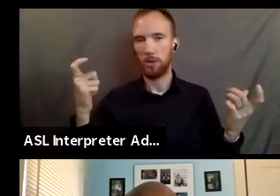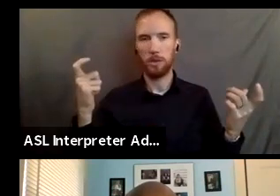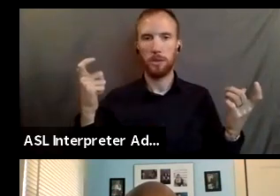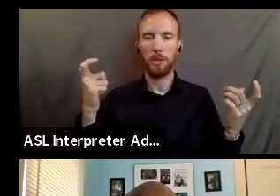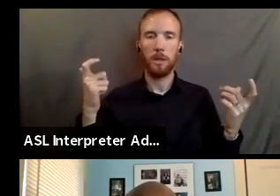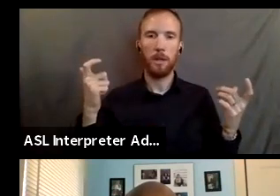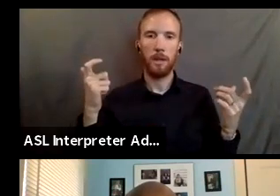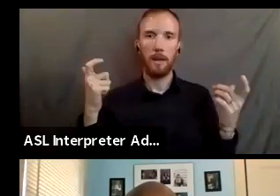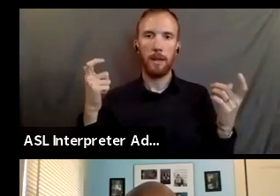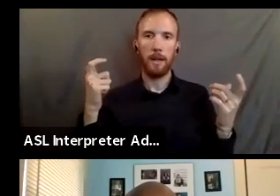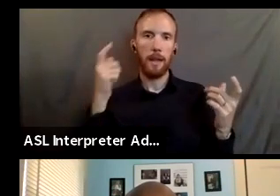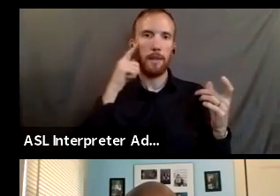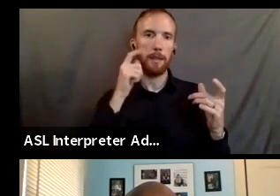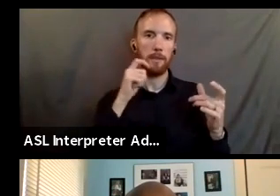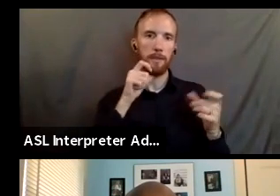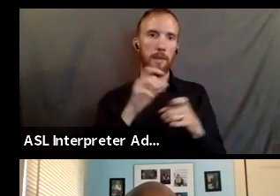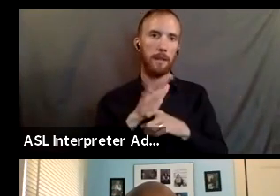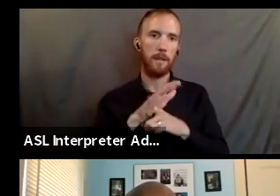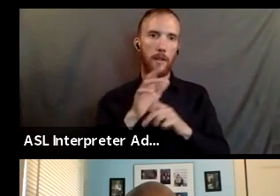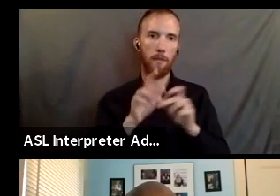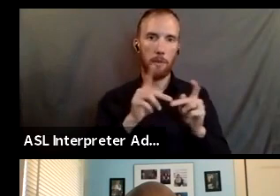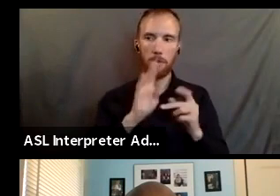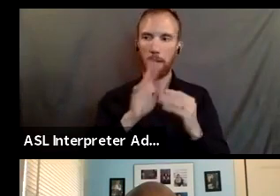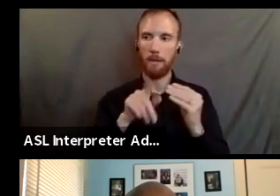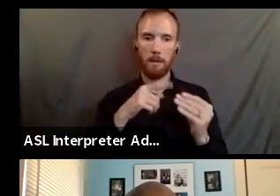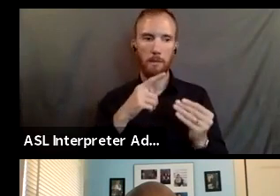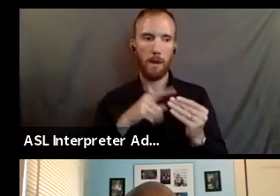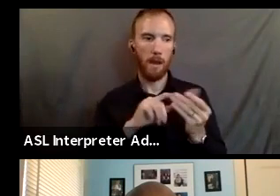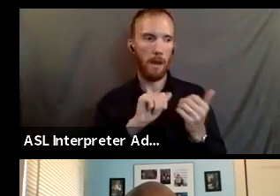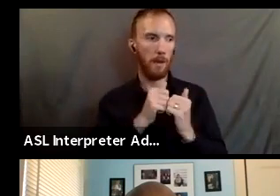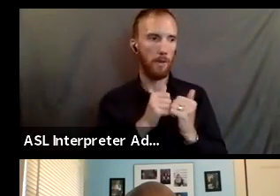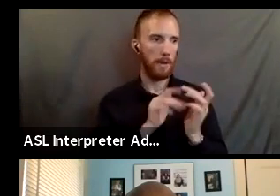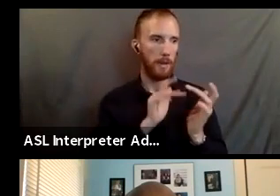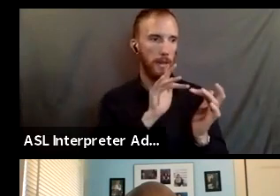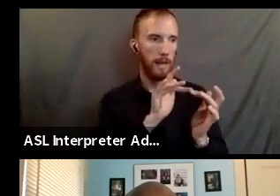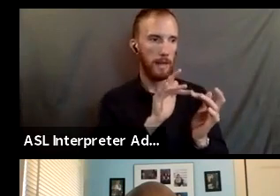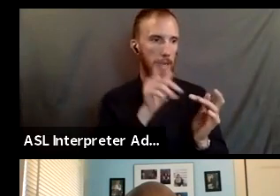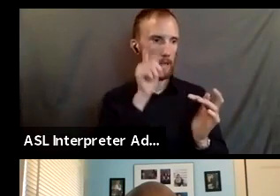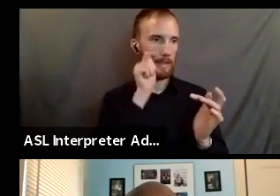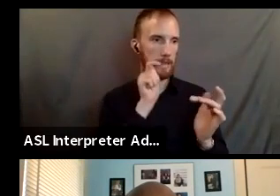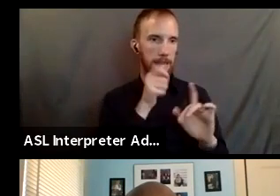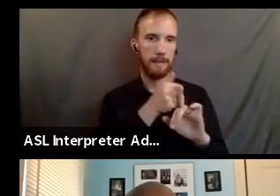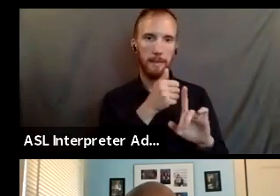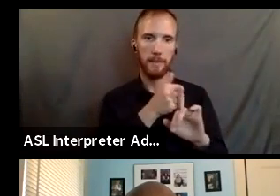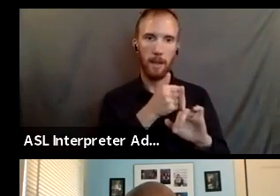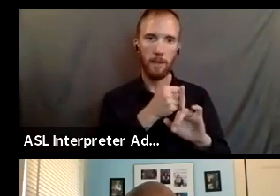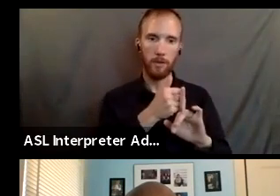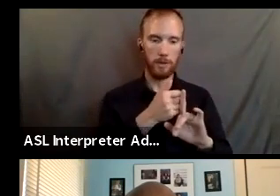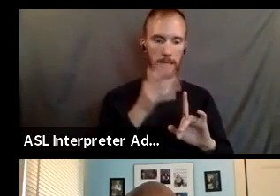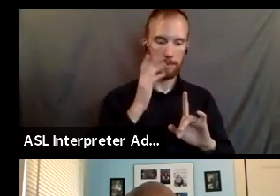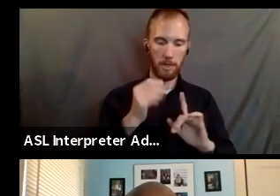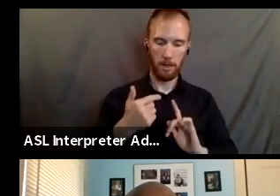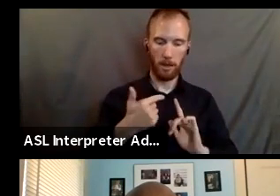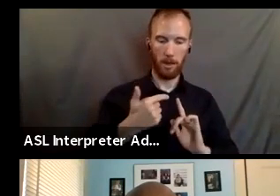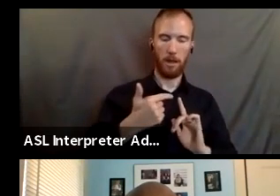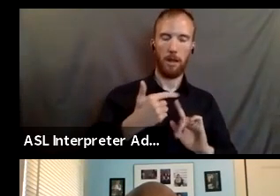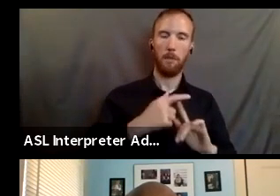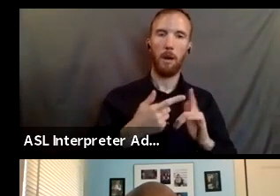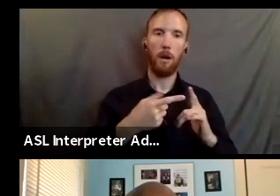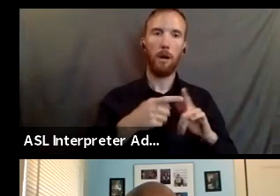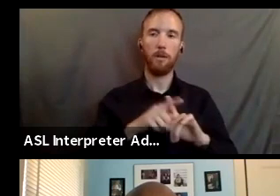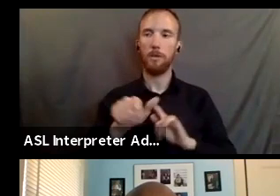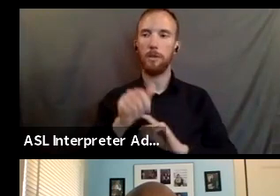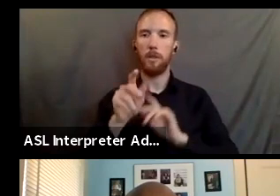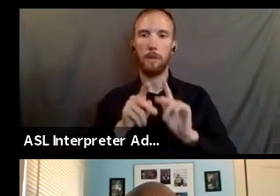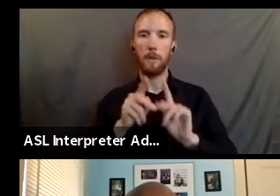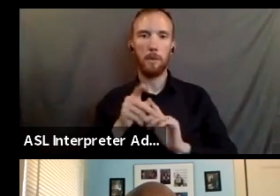about how we reach not just the teens that are that are survivors uh but also those who have been killed in the in